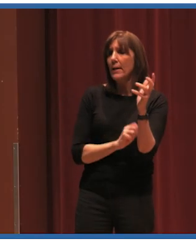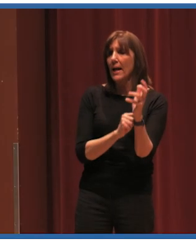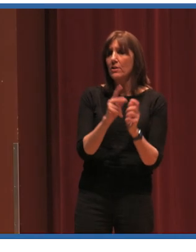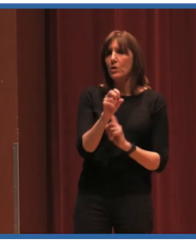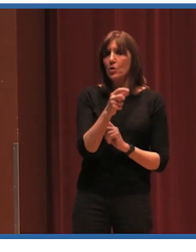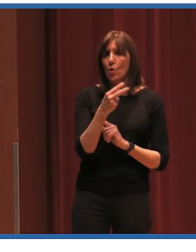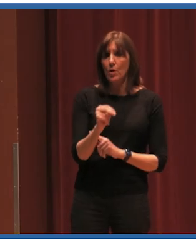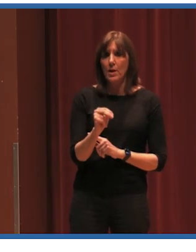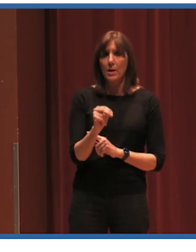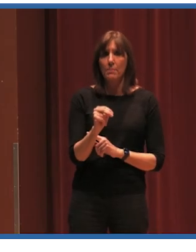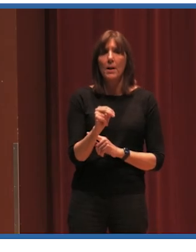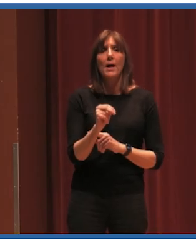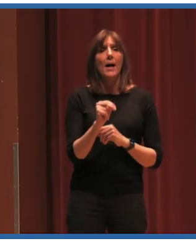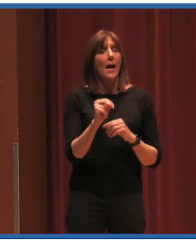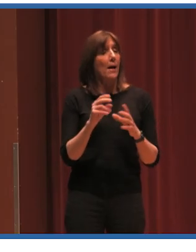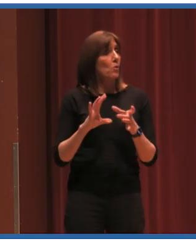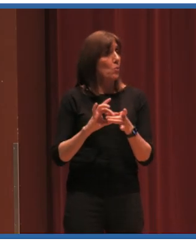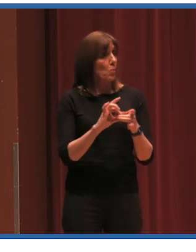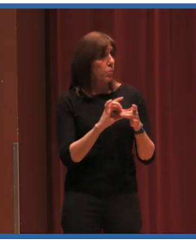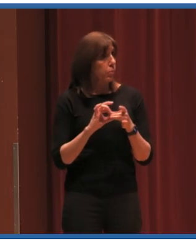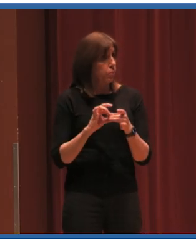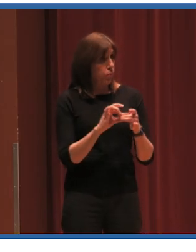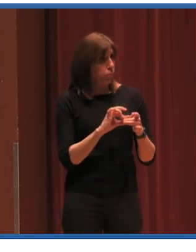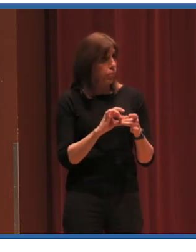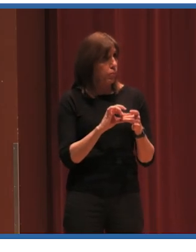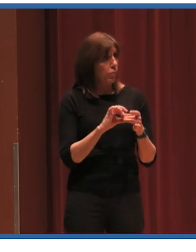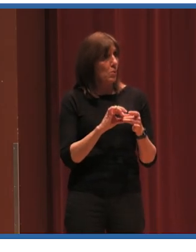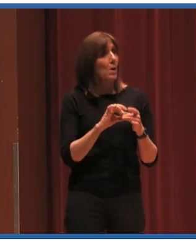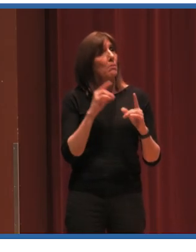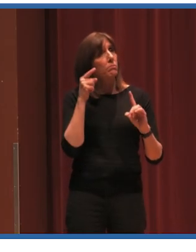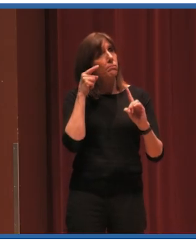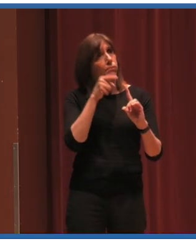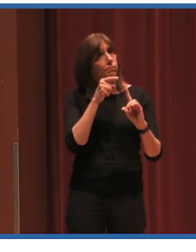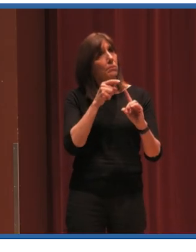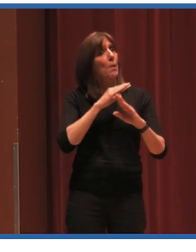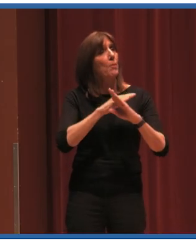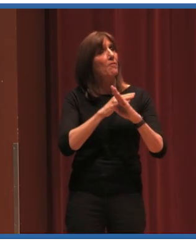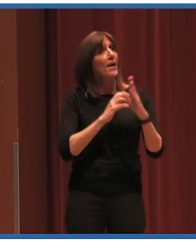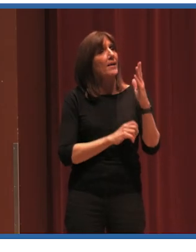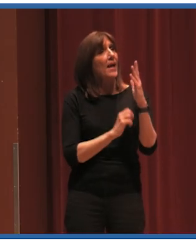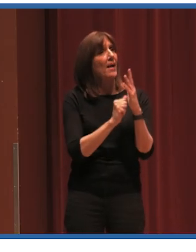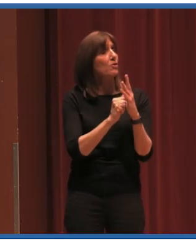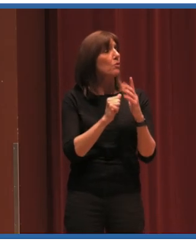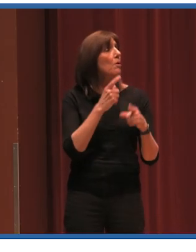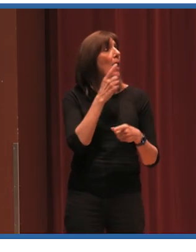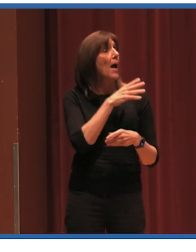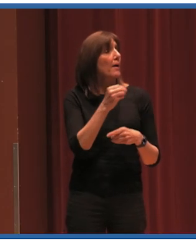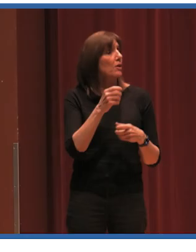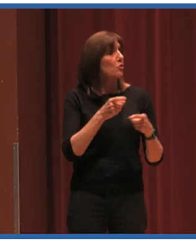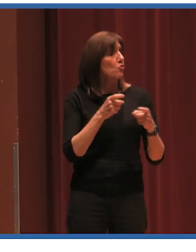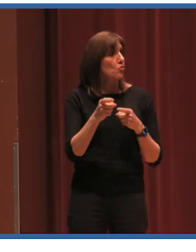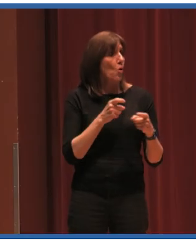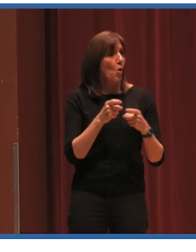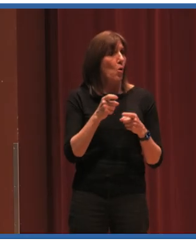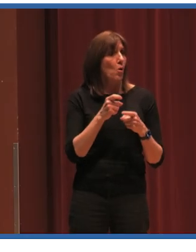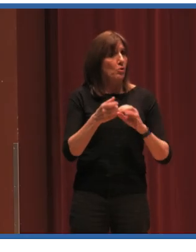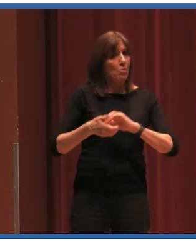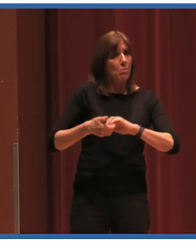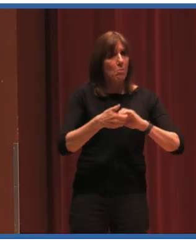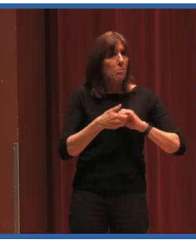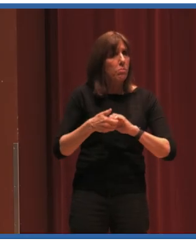our state's cancer coalition, with a mission to advance cancer prevention and control through advocacy, equity, and